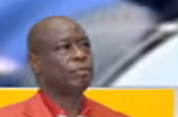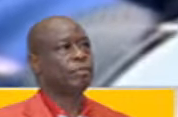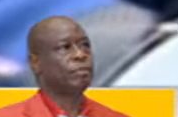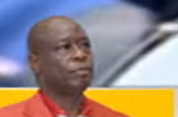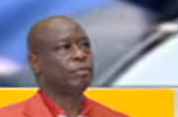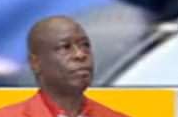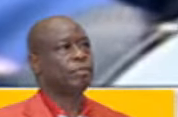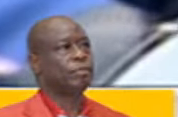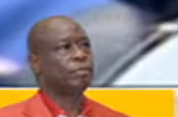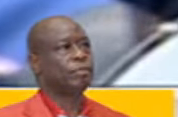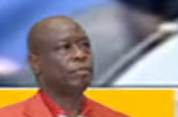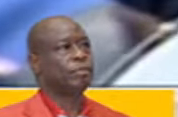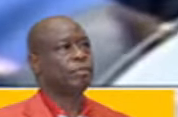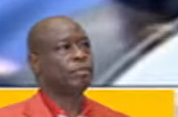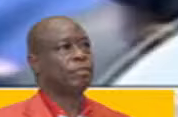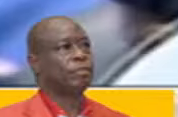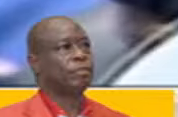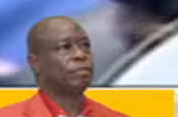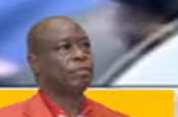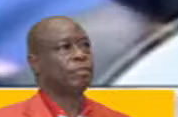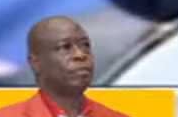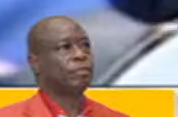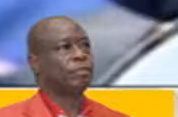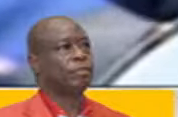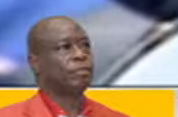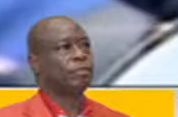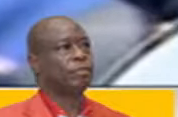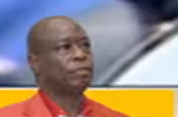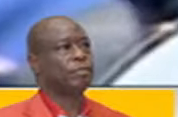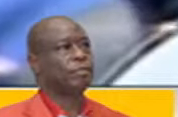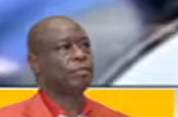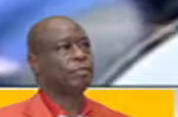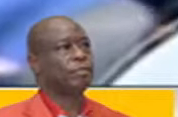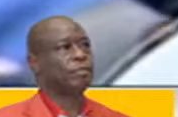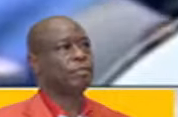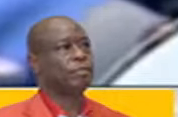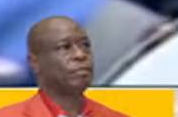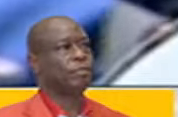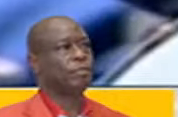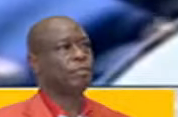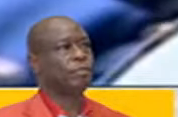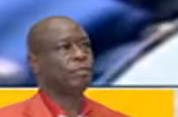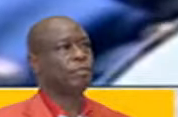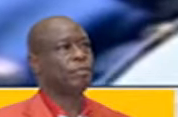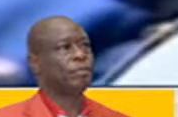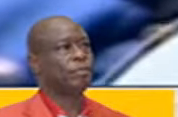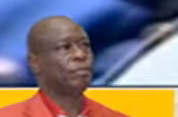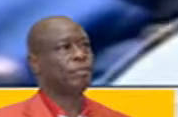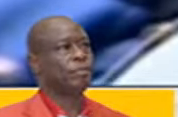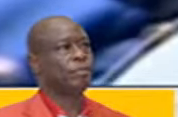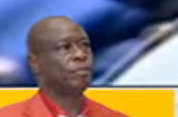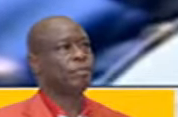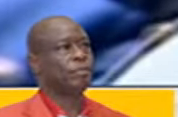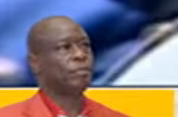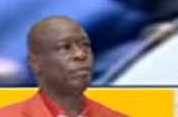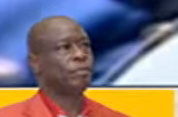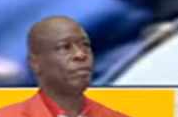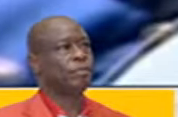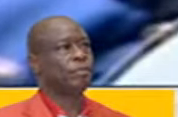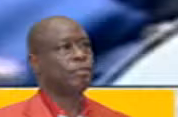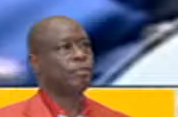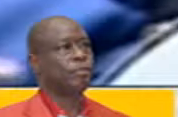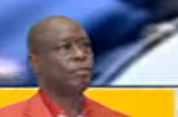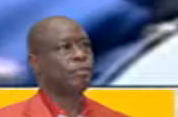in the directorship of this company by virtue of the will of the late Rigathi Gachagua, because they were not named as executors of